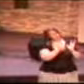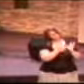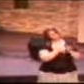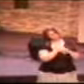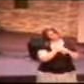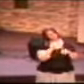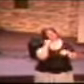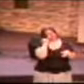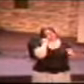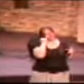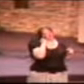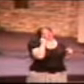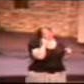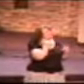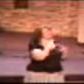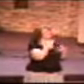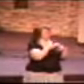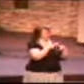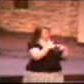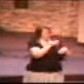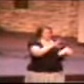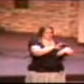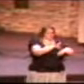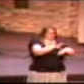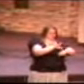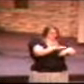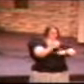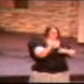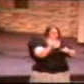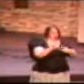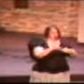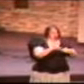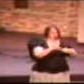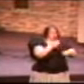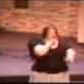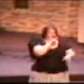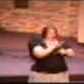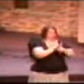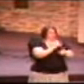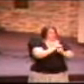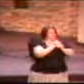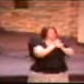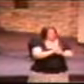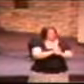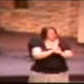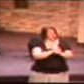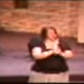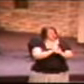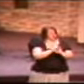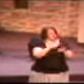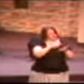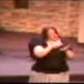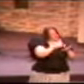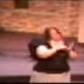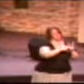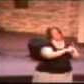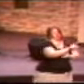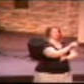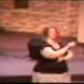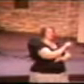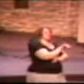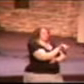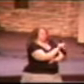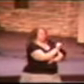if this thing called church and this thing called commitment to discipleship is loyalty rather than allegiance